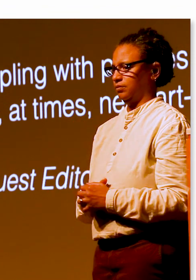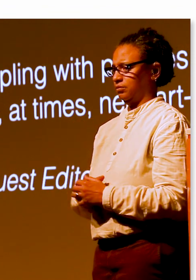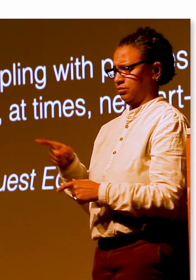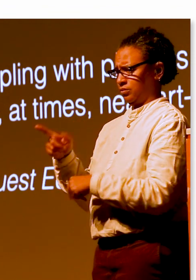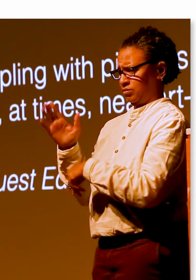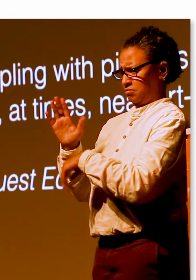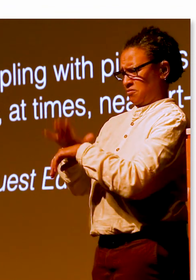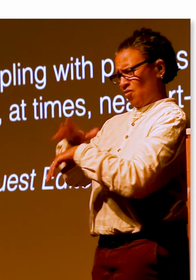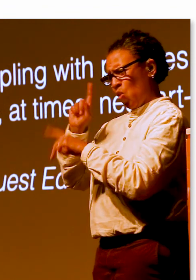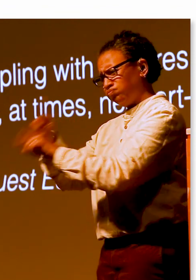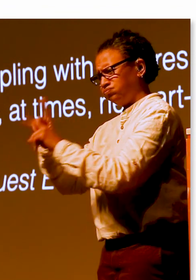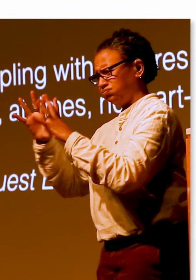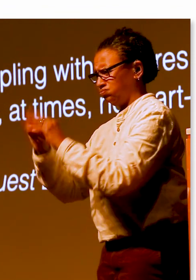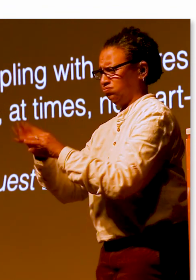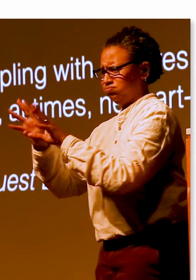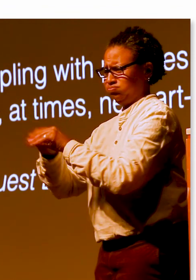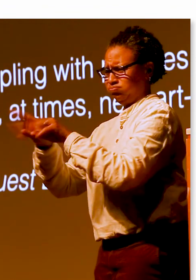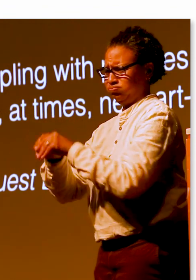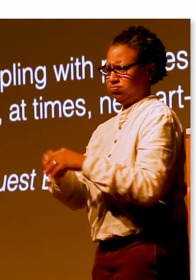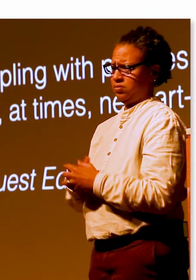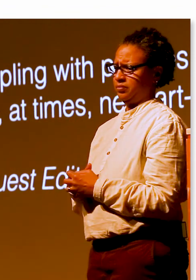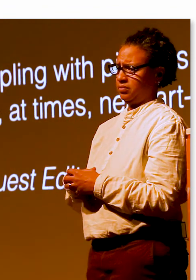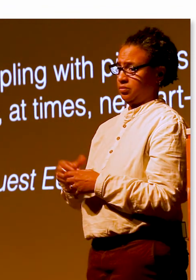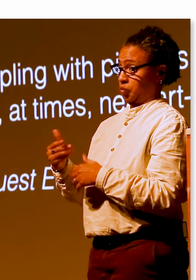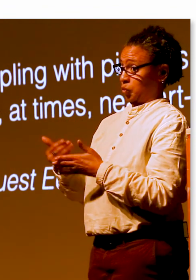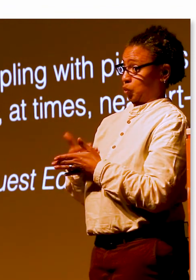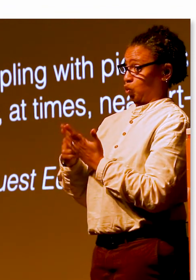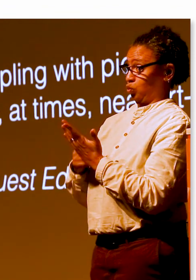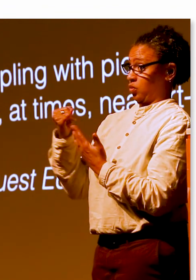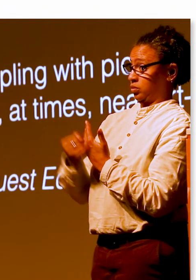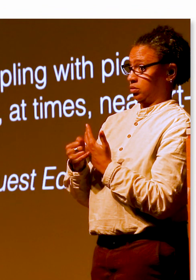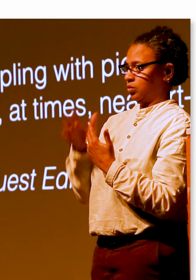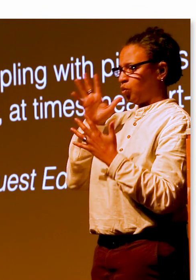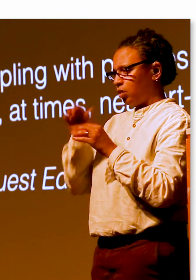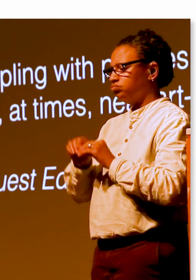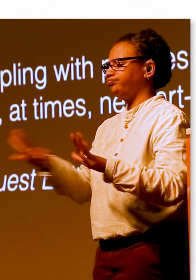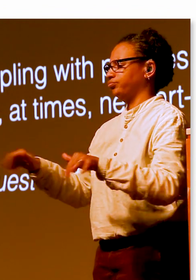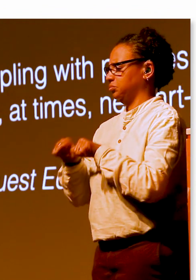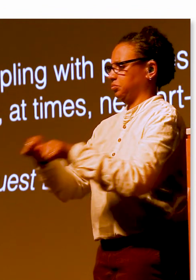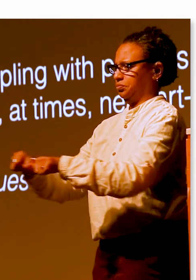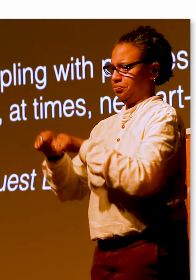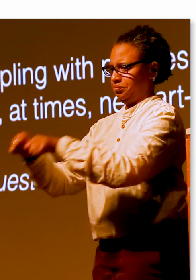so much more that will percolate from that project. But this quote in particular has stuck